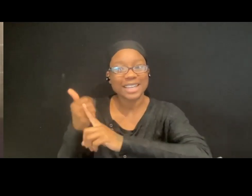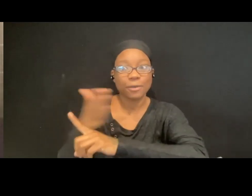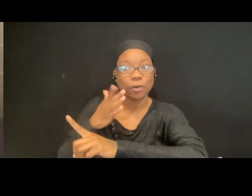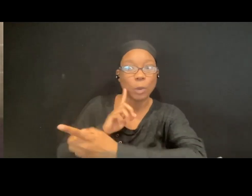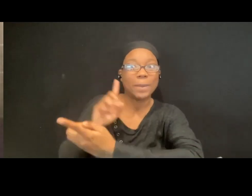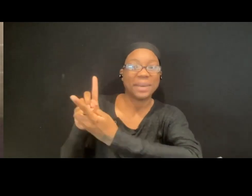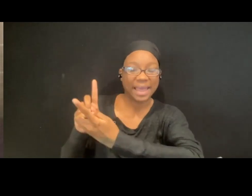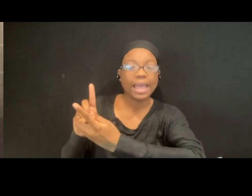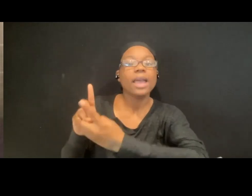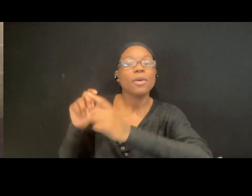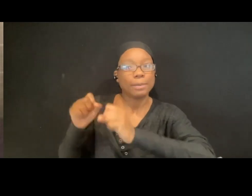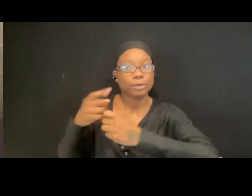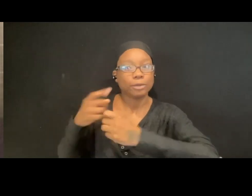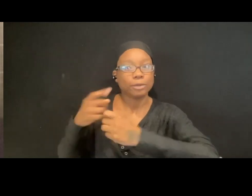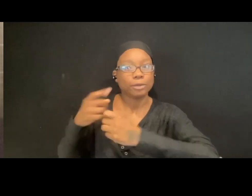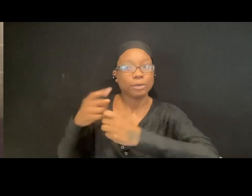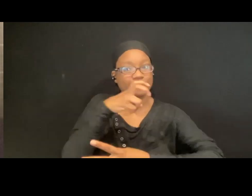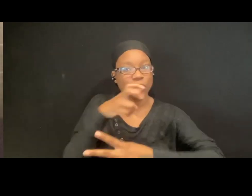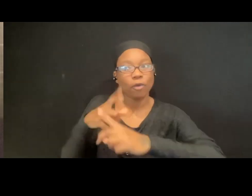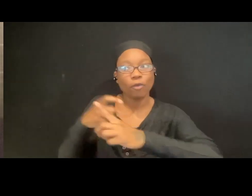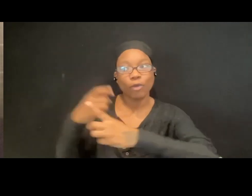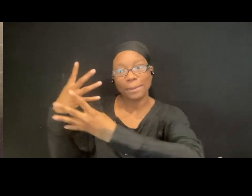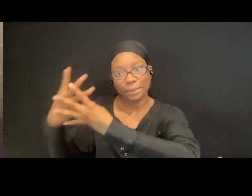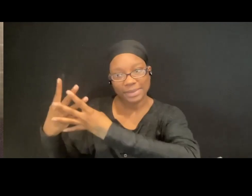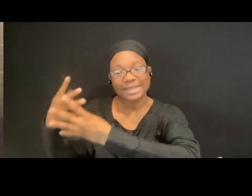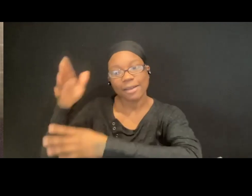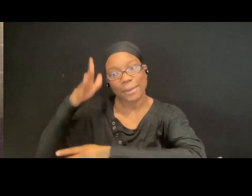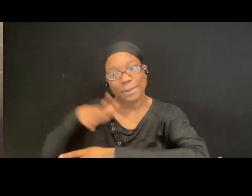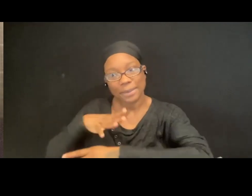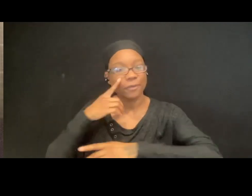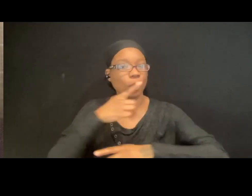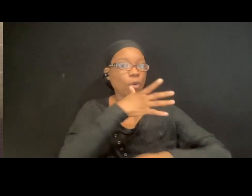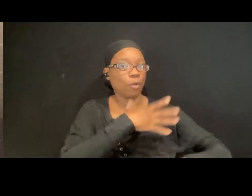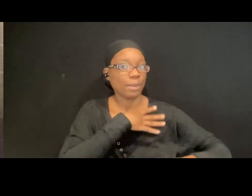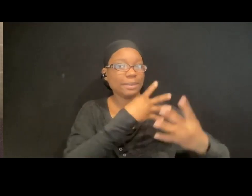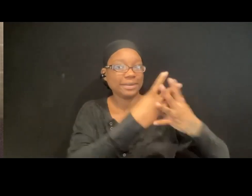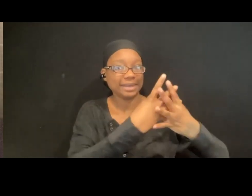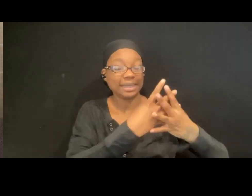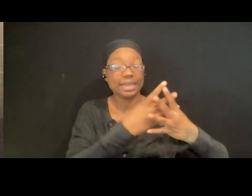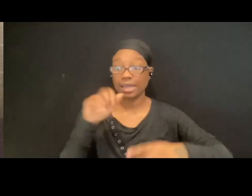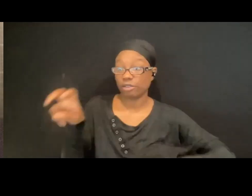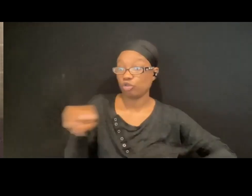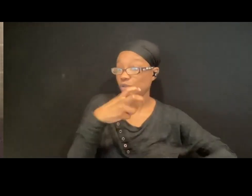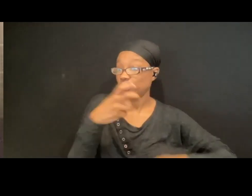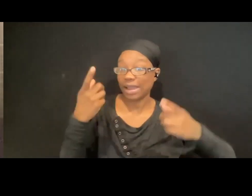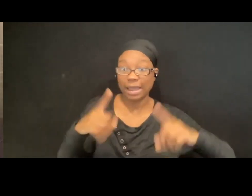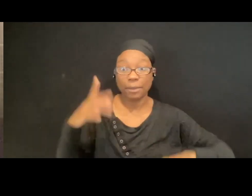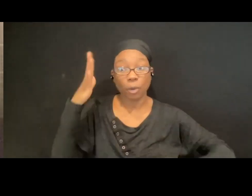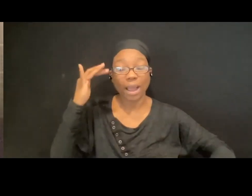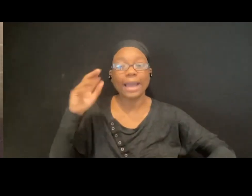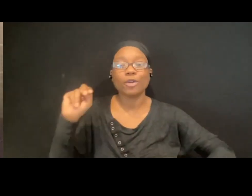transferred to a women's facility. So that transfer happened because North Carolina DPS